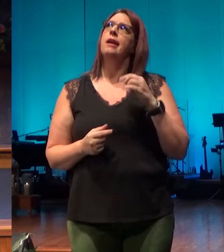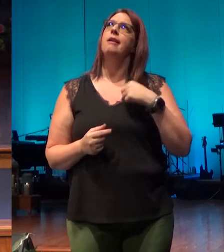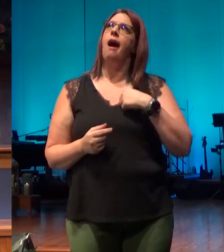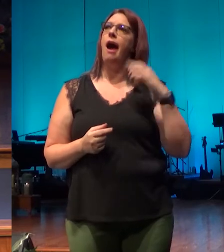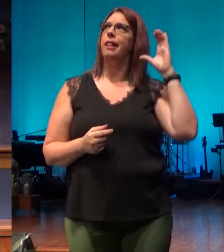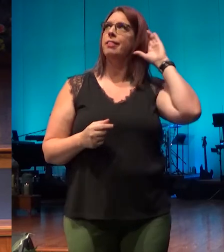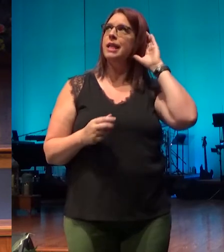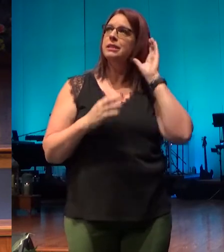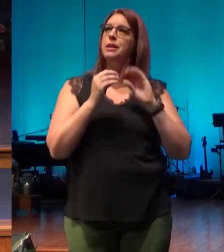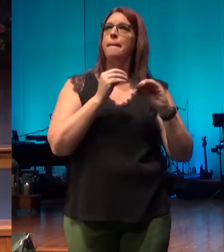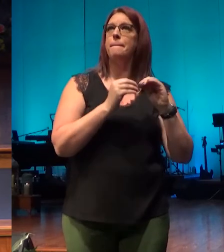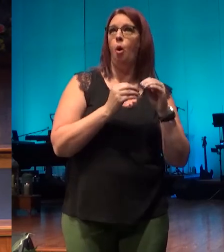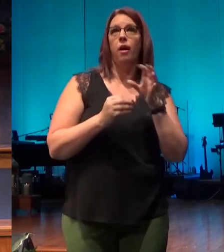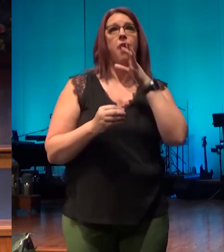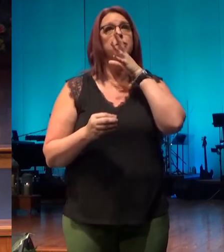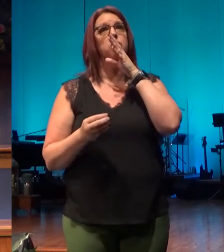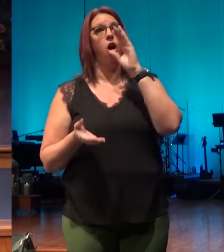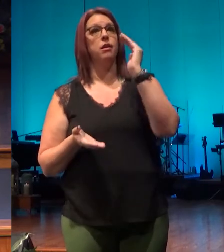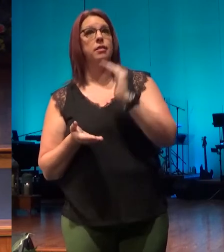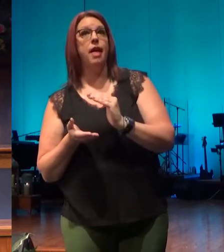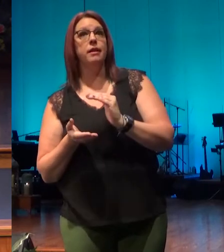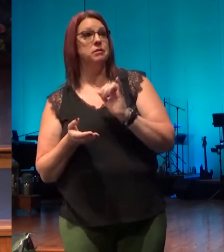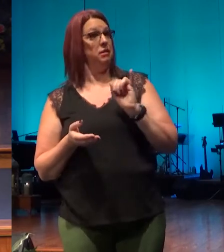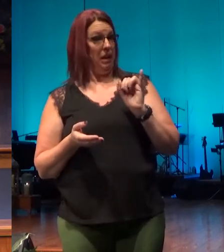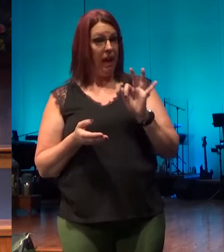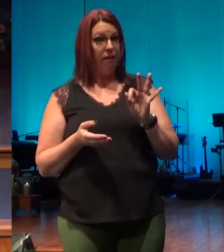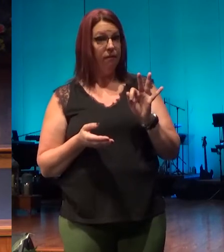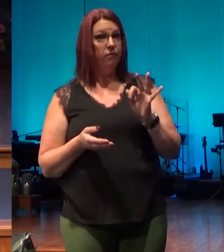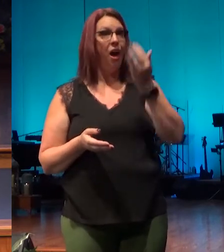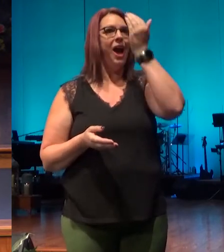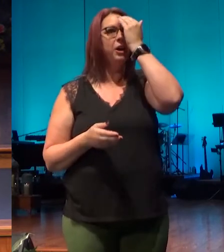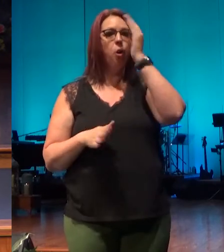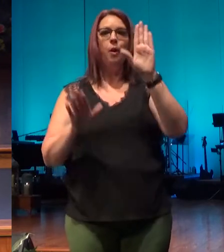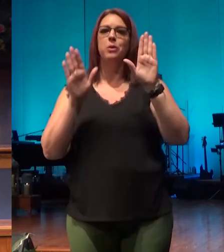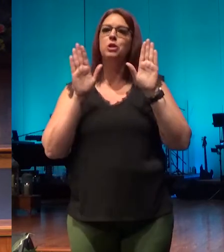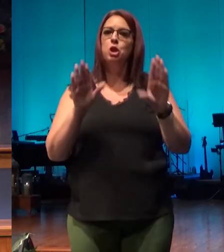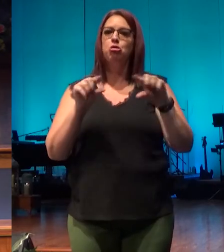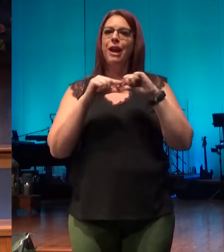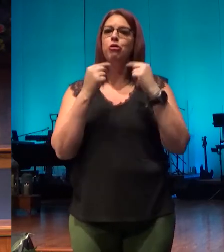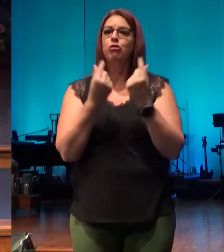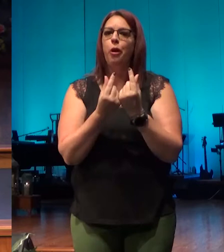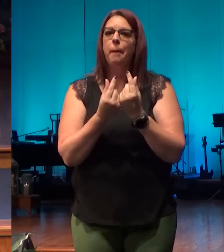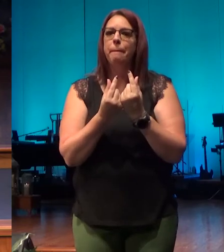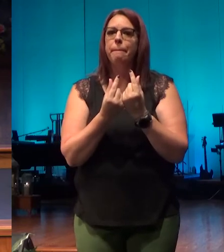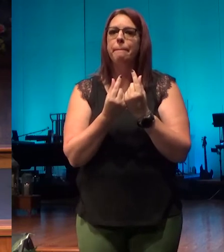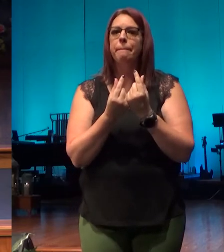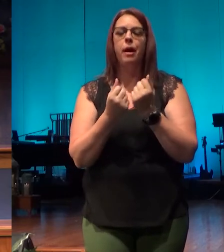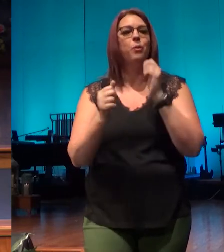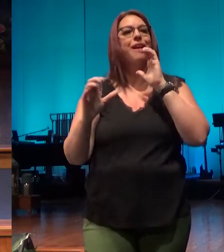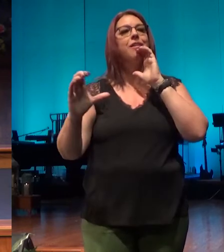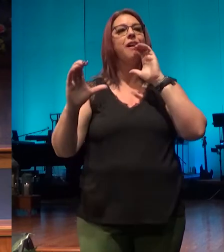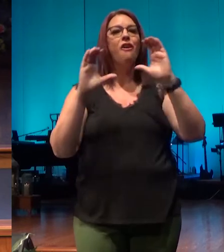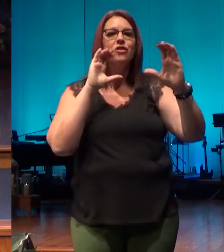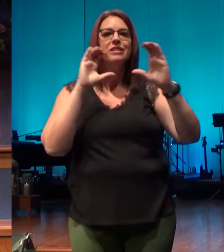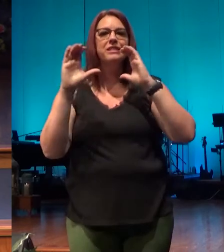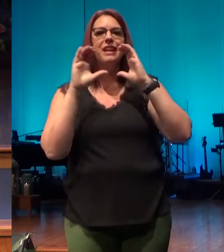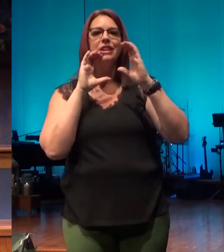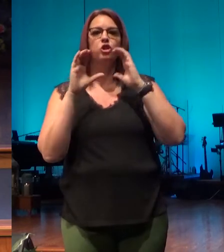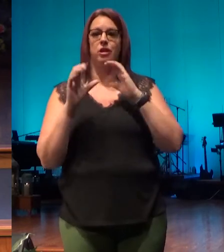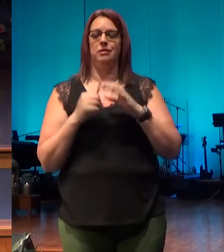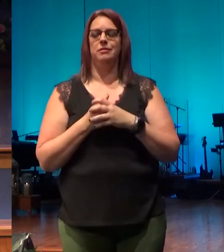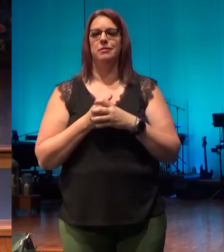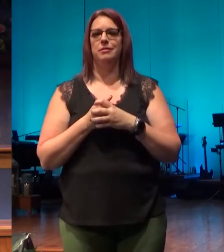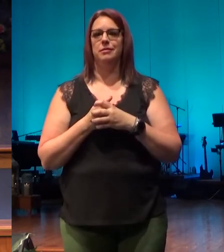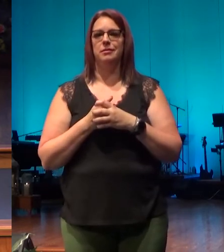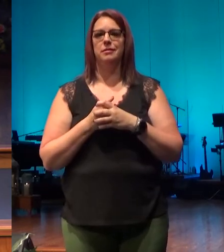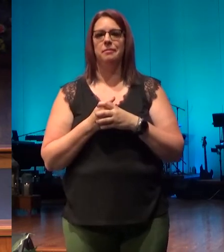talk less? And if I did, then I know it was a great group. In conversations with other human beings, did I listen more